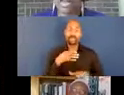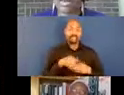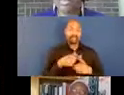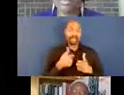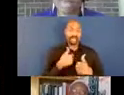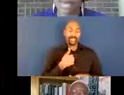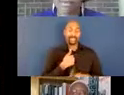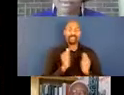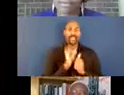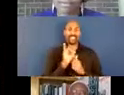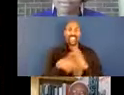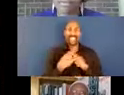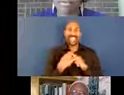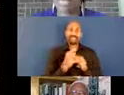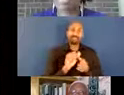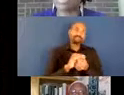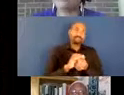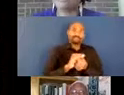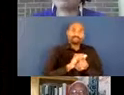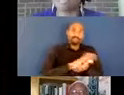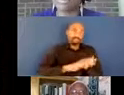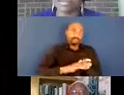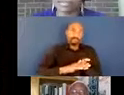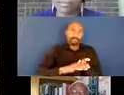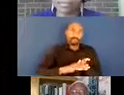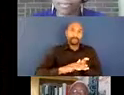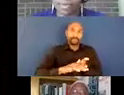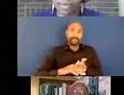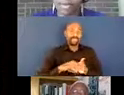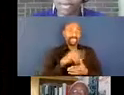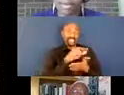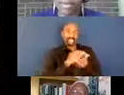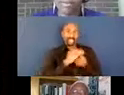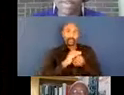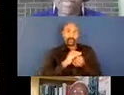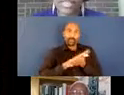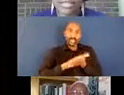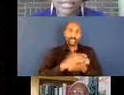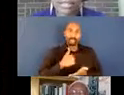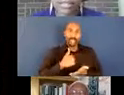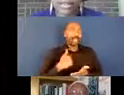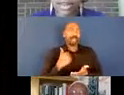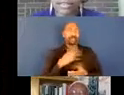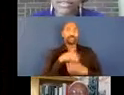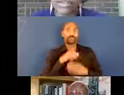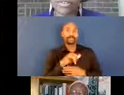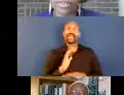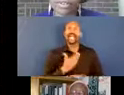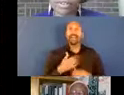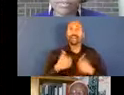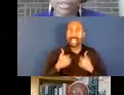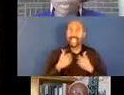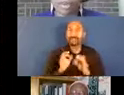Our lives matter. Black lives matter. When I visited the School of International